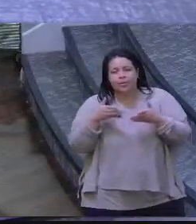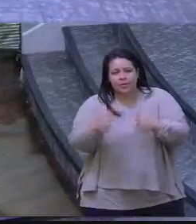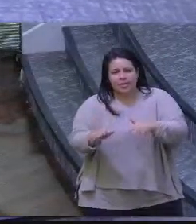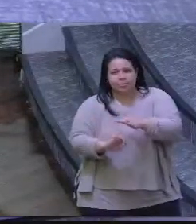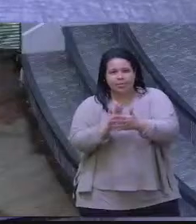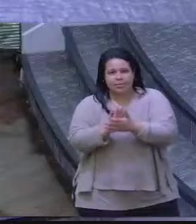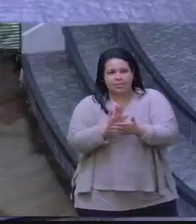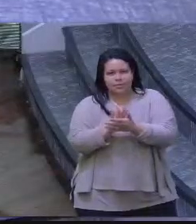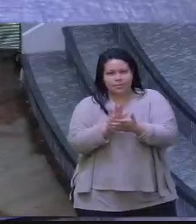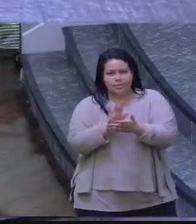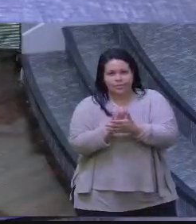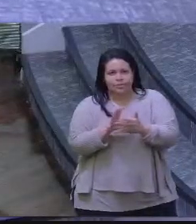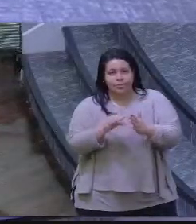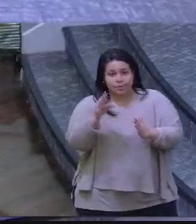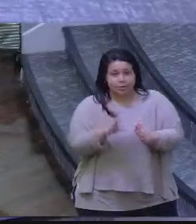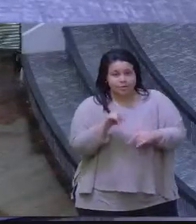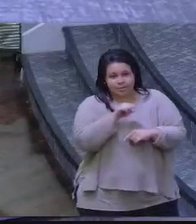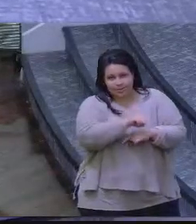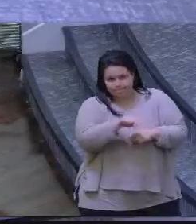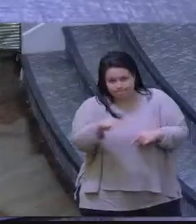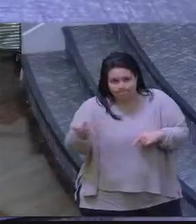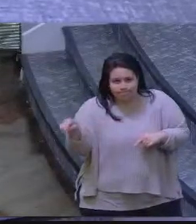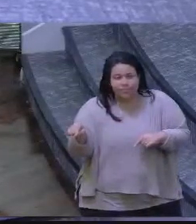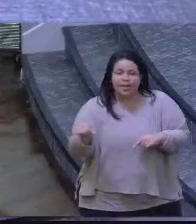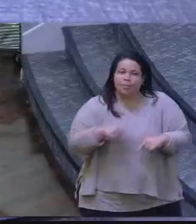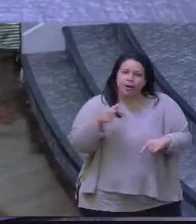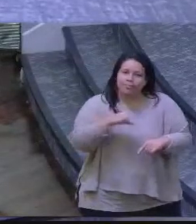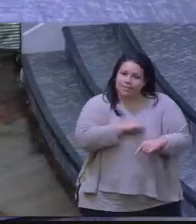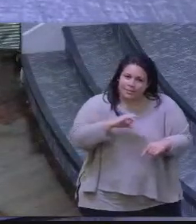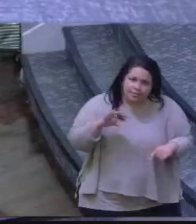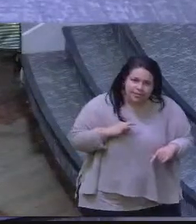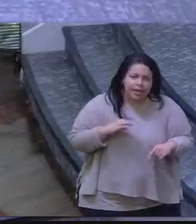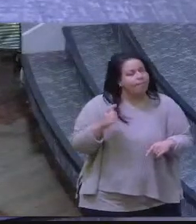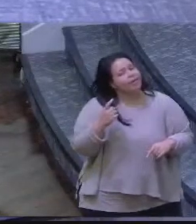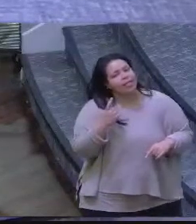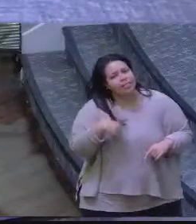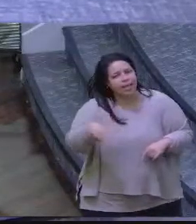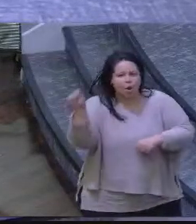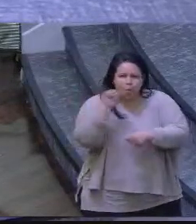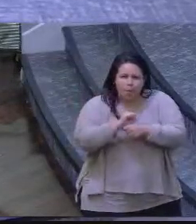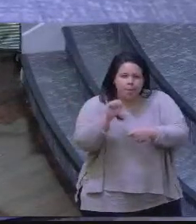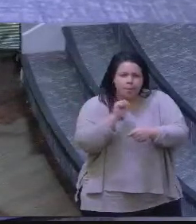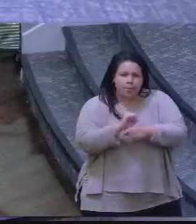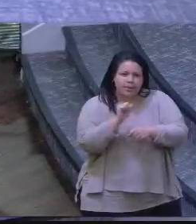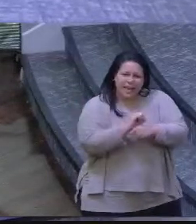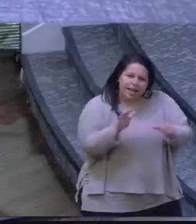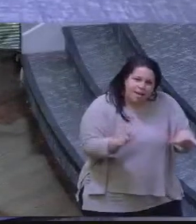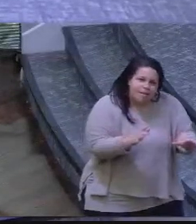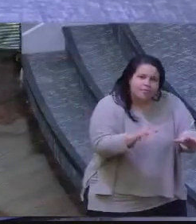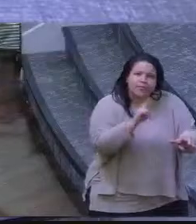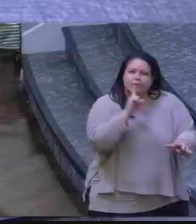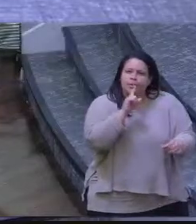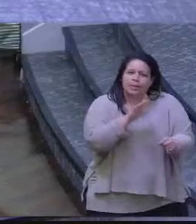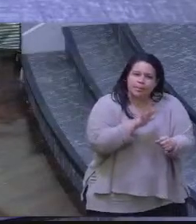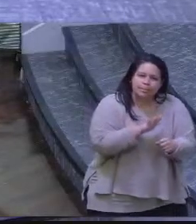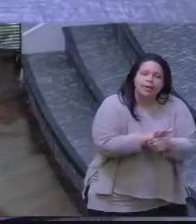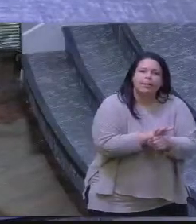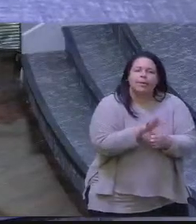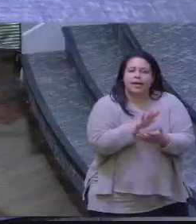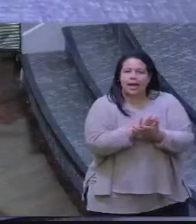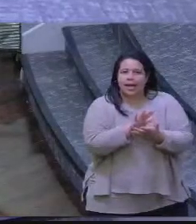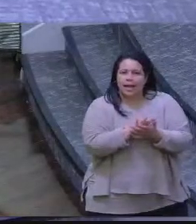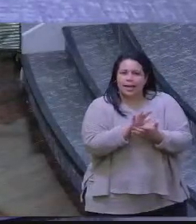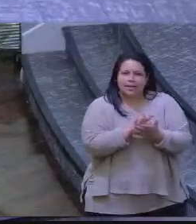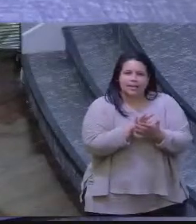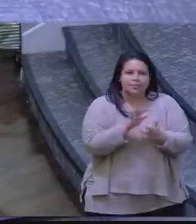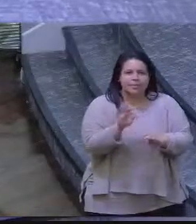talented staff and team of teachers. They are putting in the time, effort, and commitment to academic excellence, and their dedication